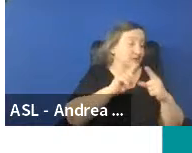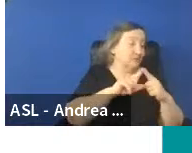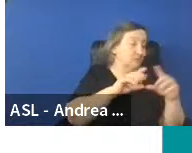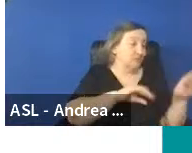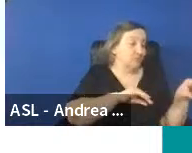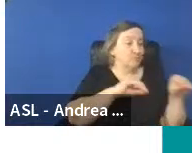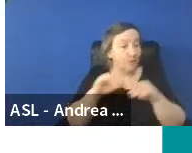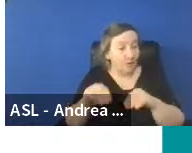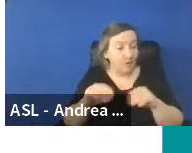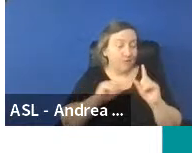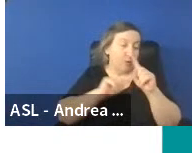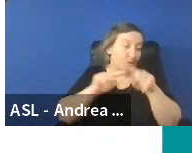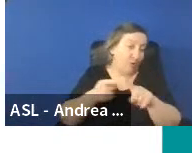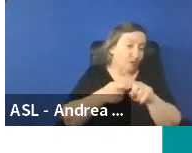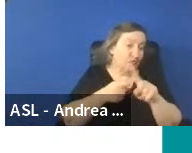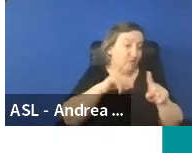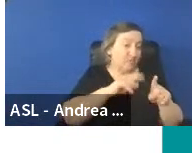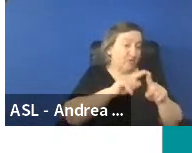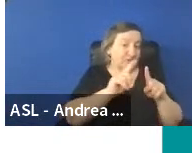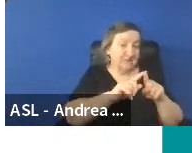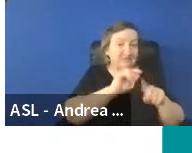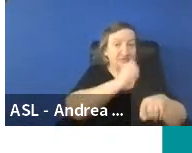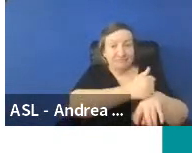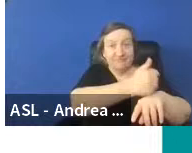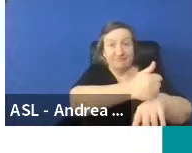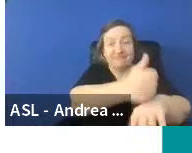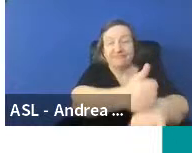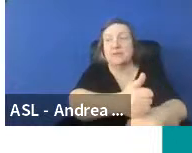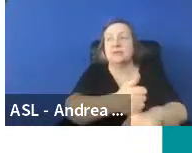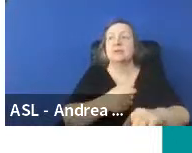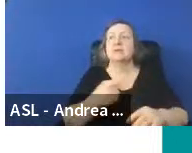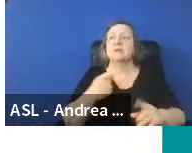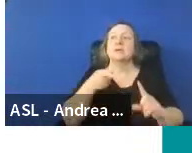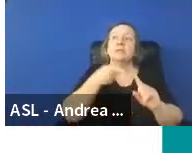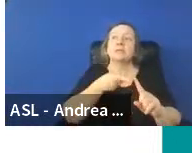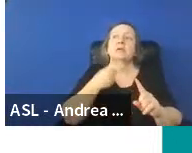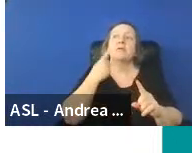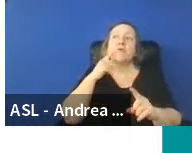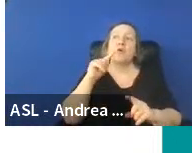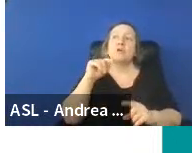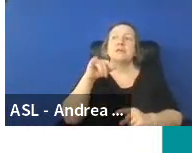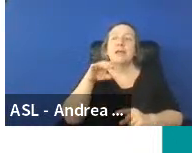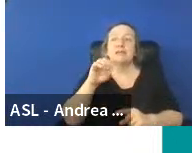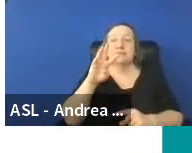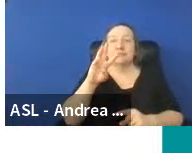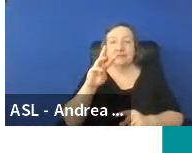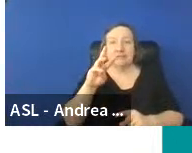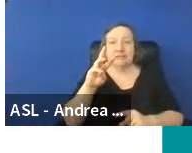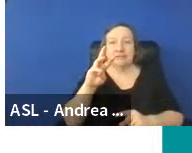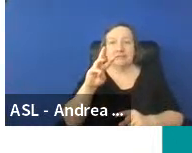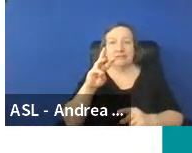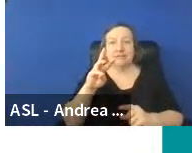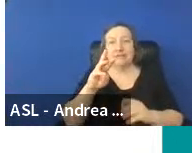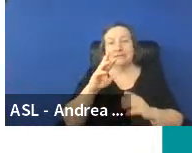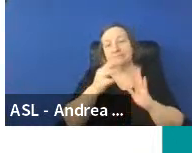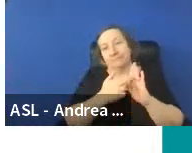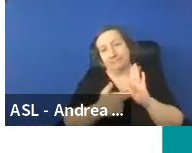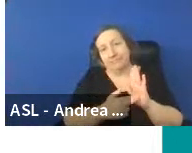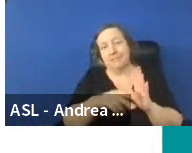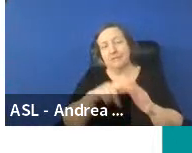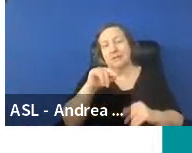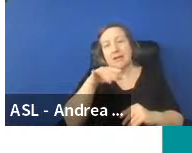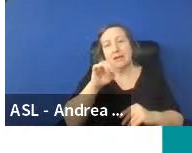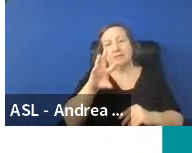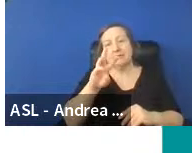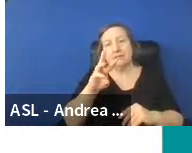investment scenarios. It's geared towards, for now, geared towards Title VI guidelines, which focus, that's Title VI of the